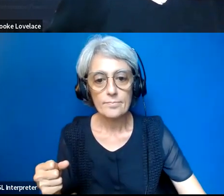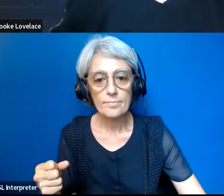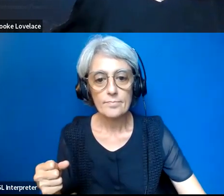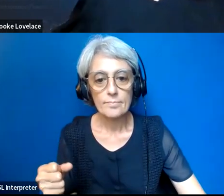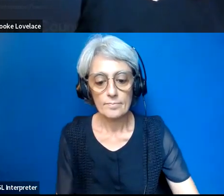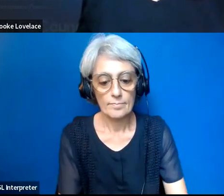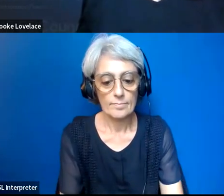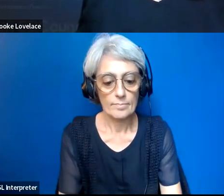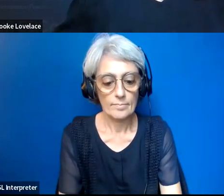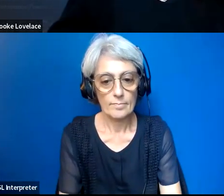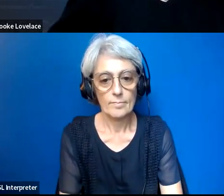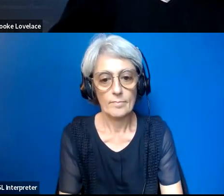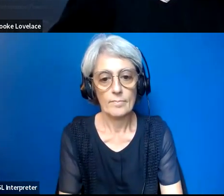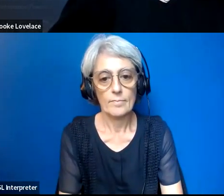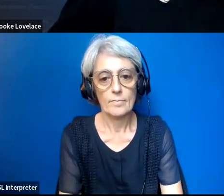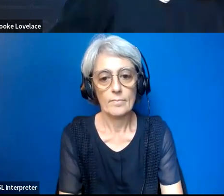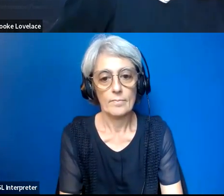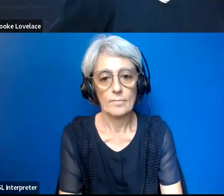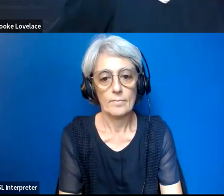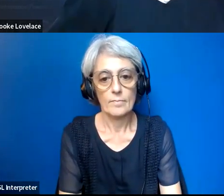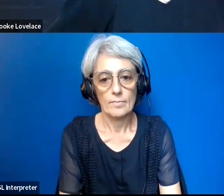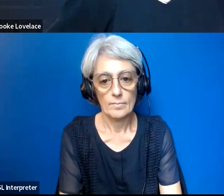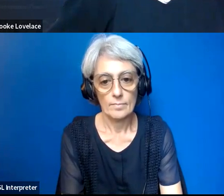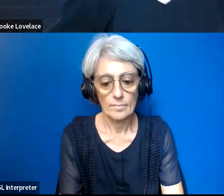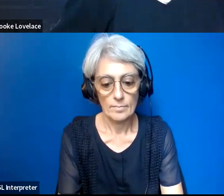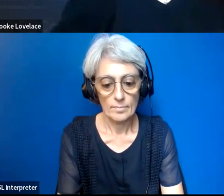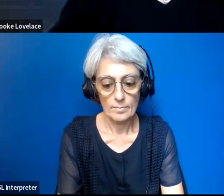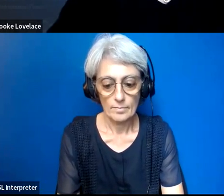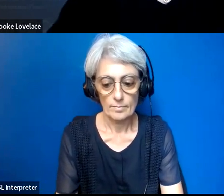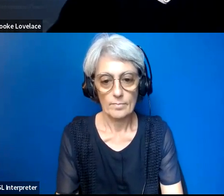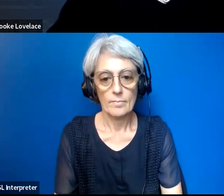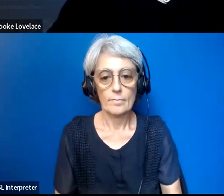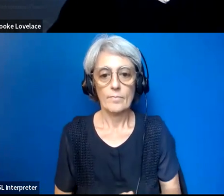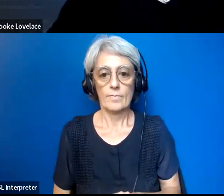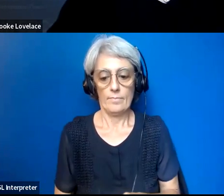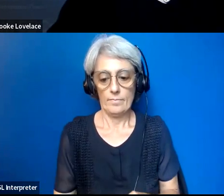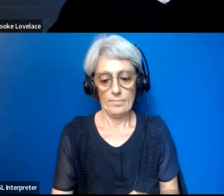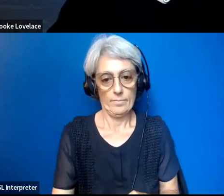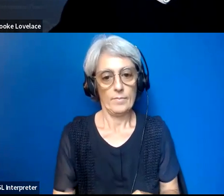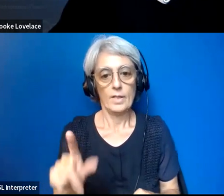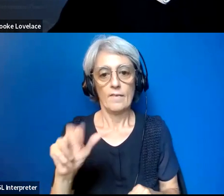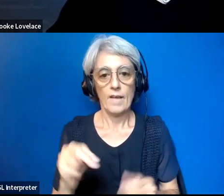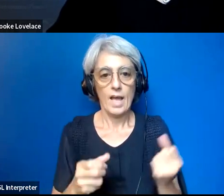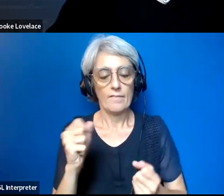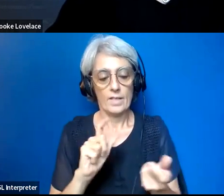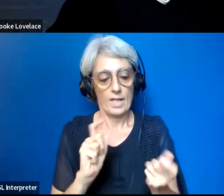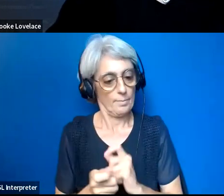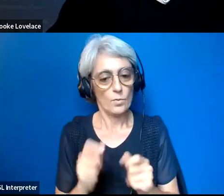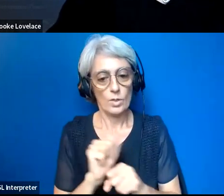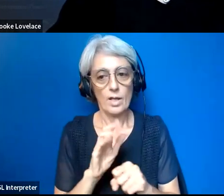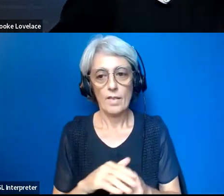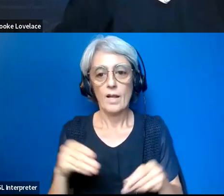code change for what is an intellectual disability, a van and vehicle adaptation parking issue that we're working on, funding for